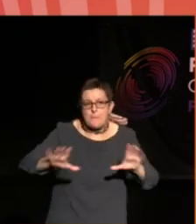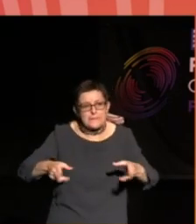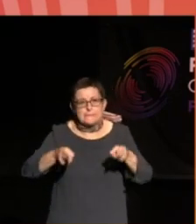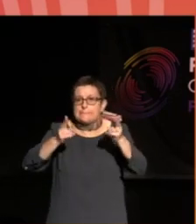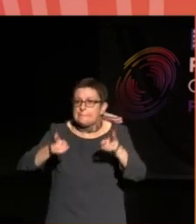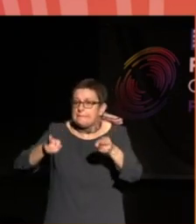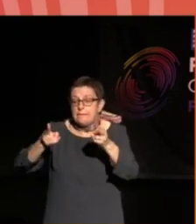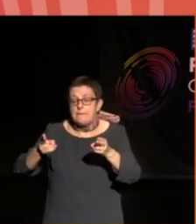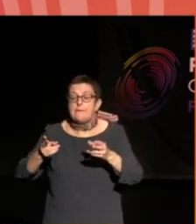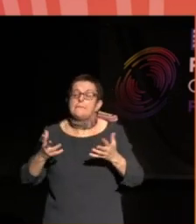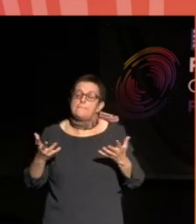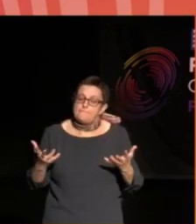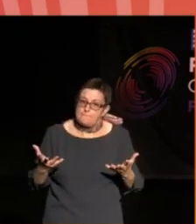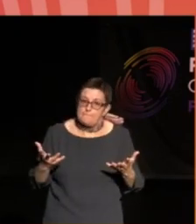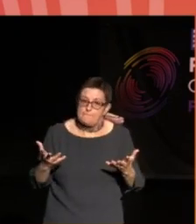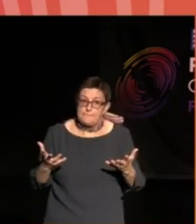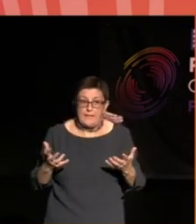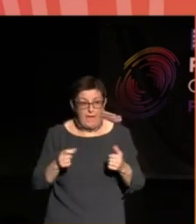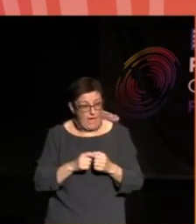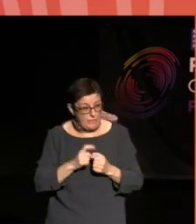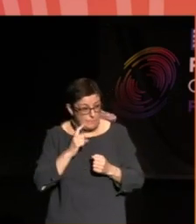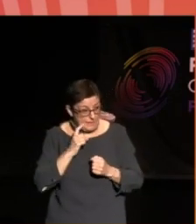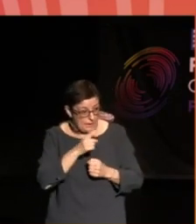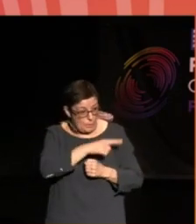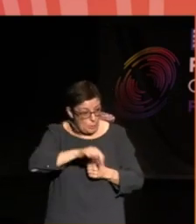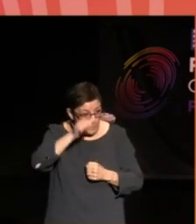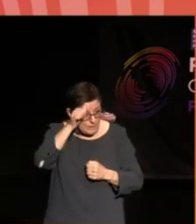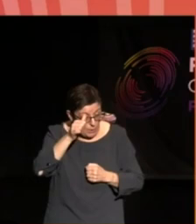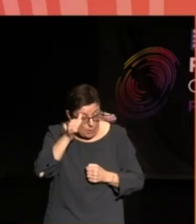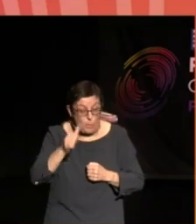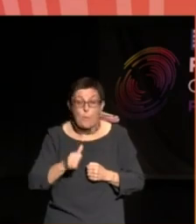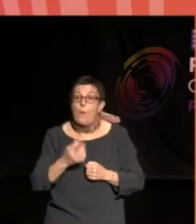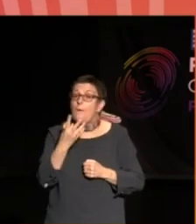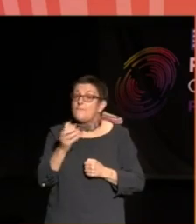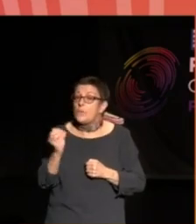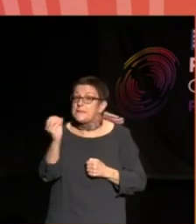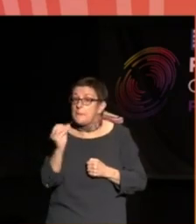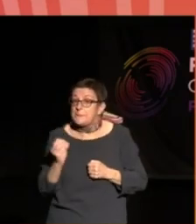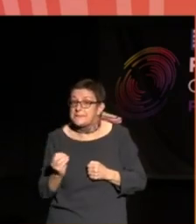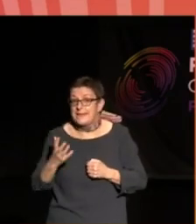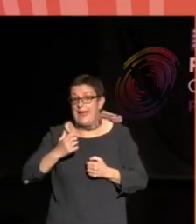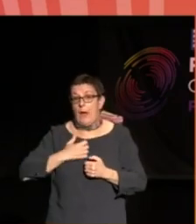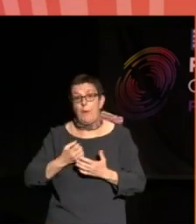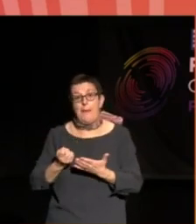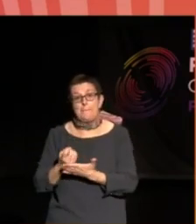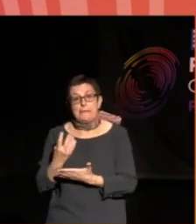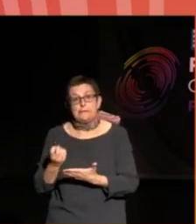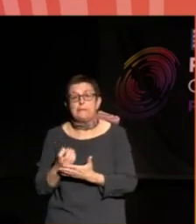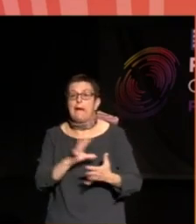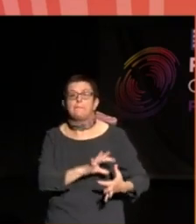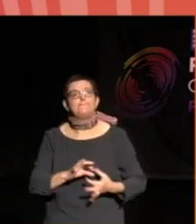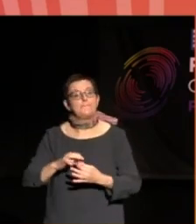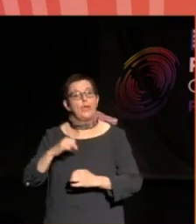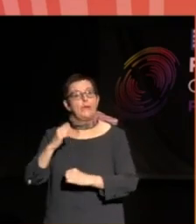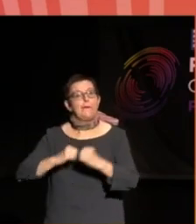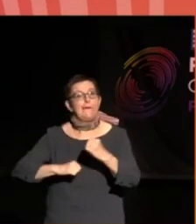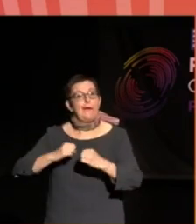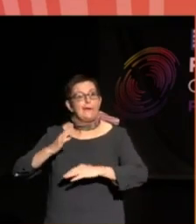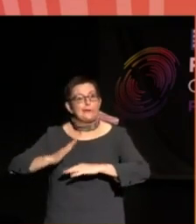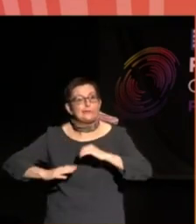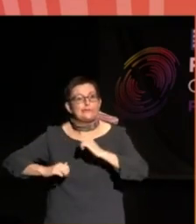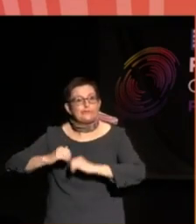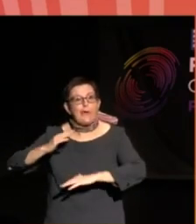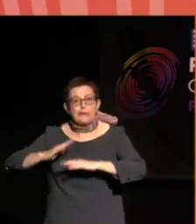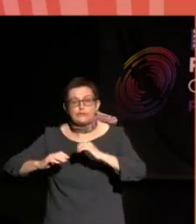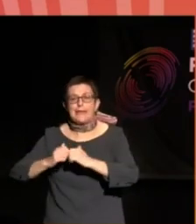by now knows, something like 40% of our emissions are directly related to the construction and use of